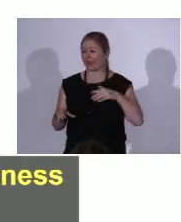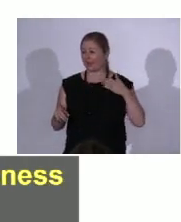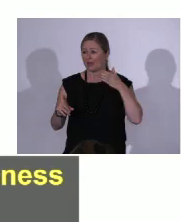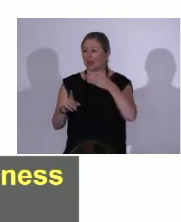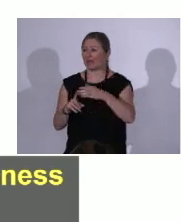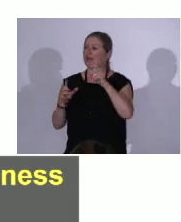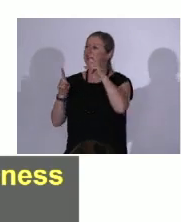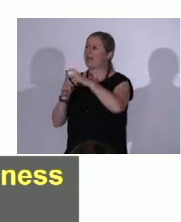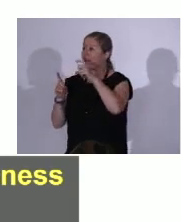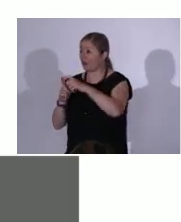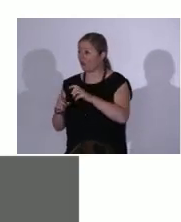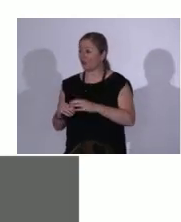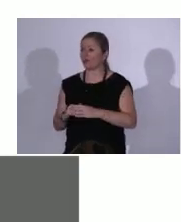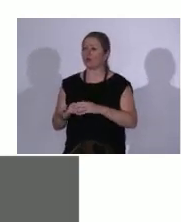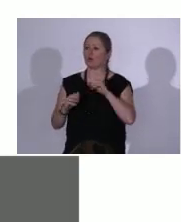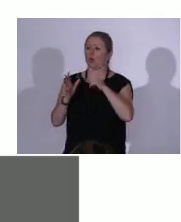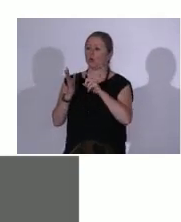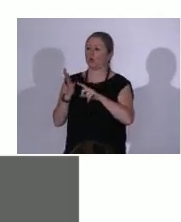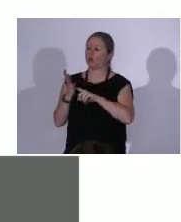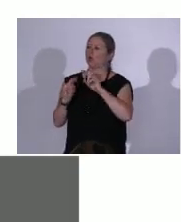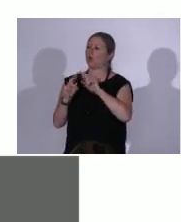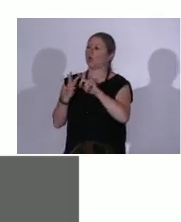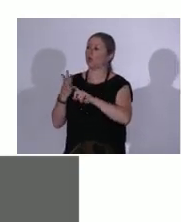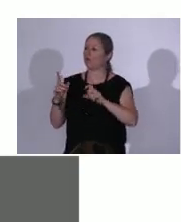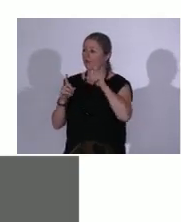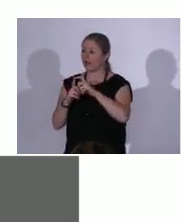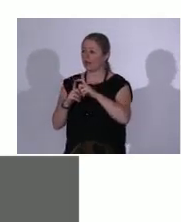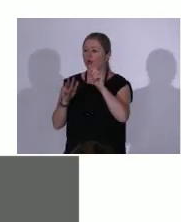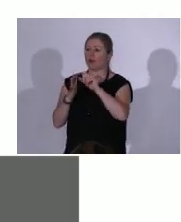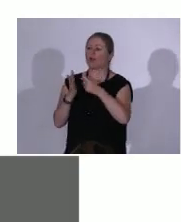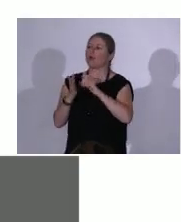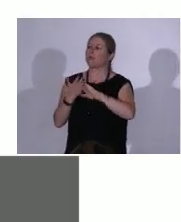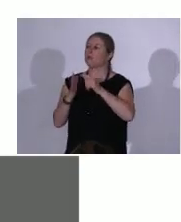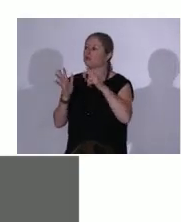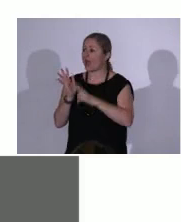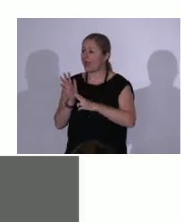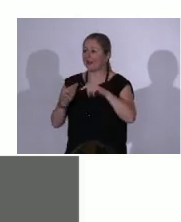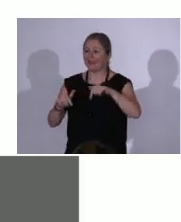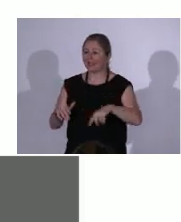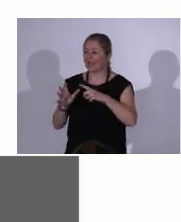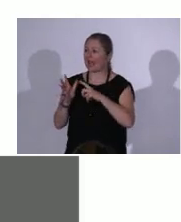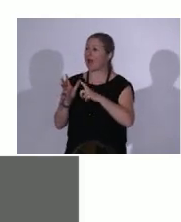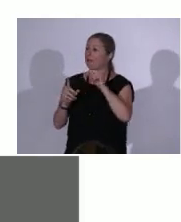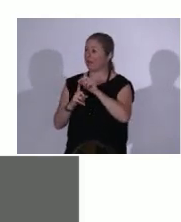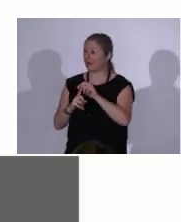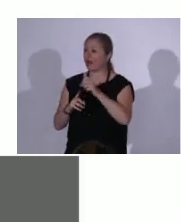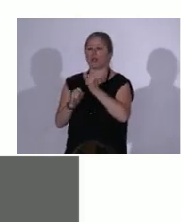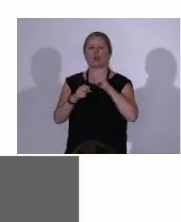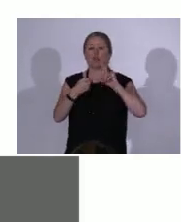are Dandenong, Caulfield, Prahran, Albert Park, and also regionally Shepparton, Geelong and